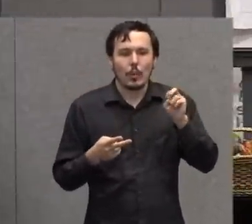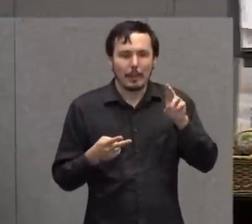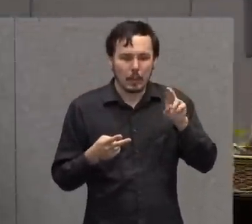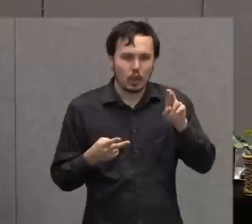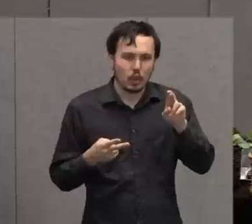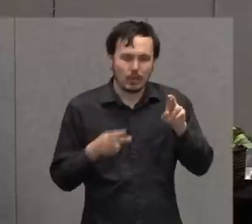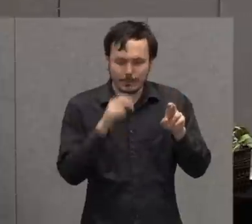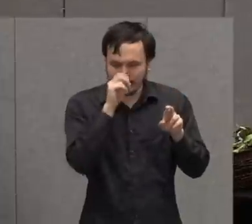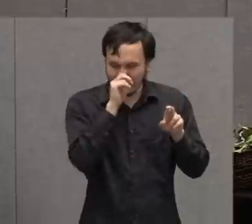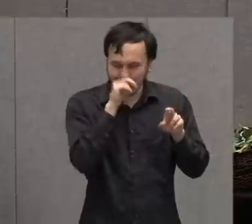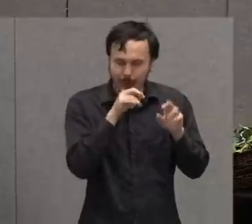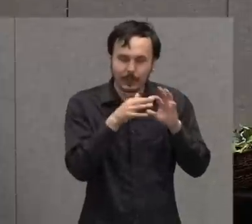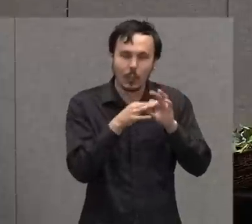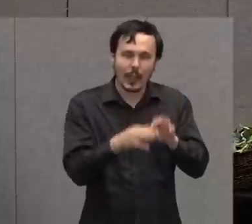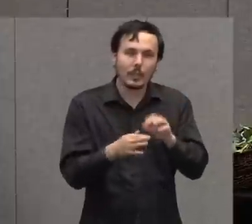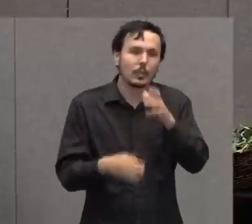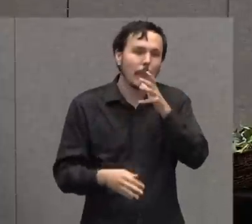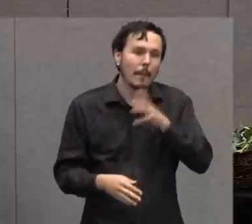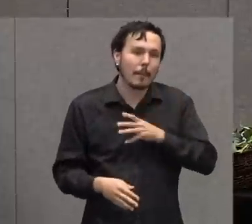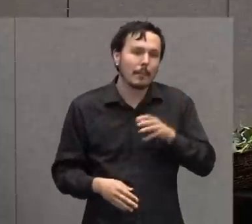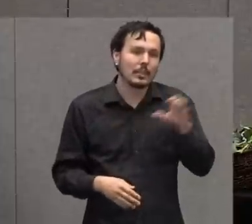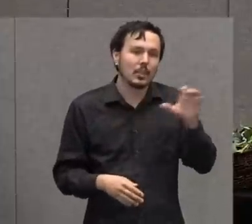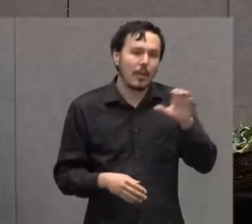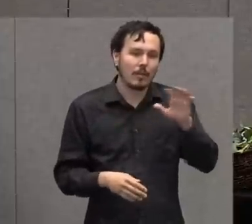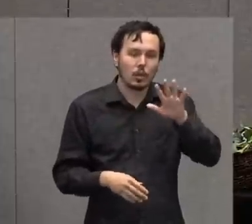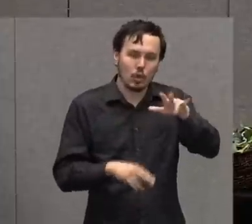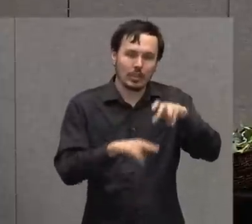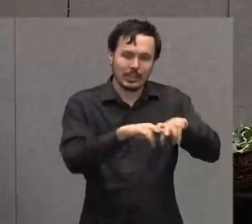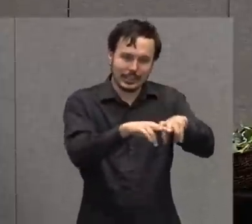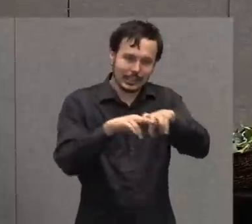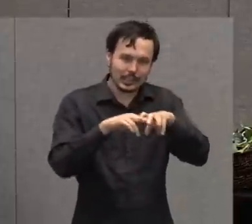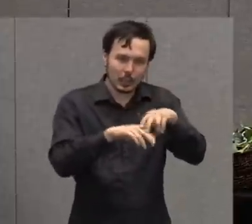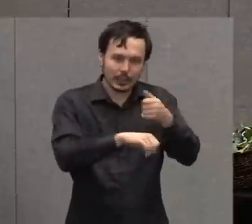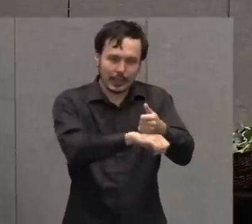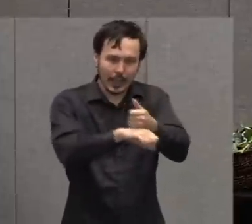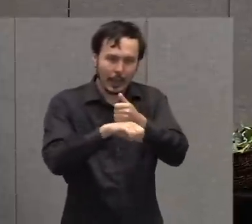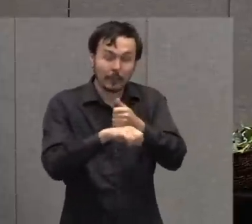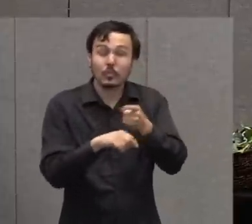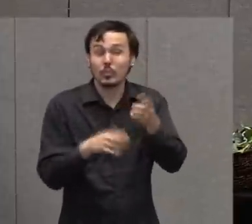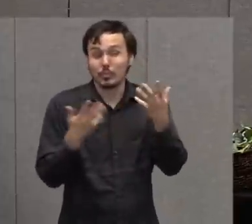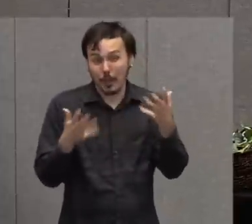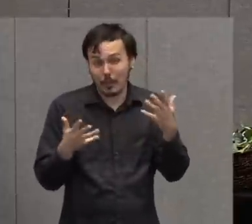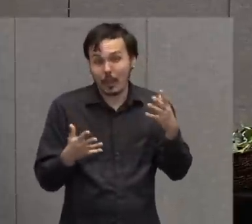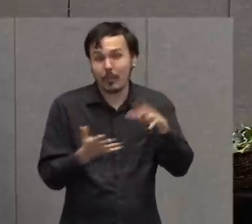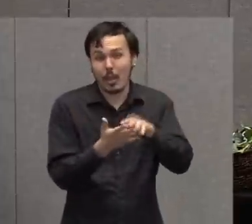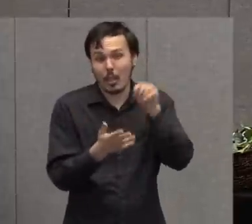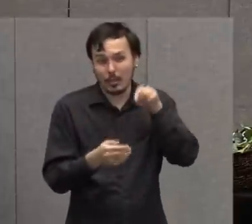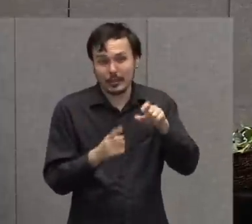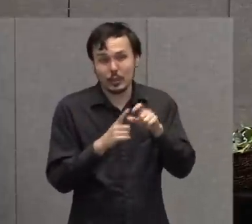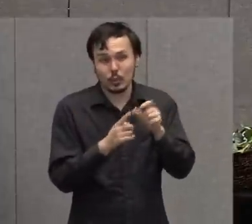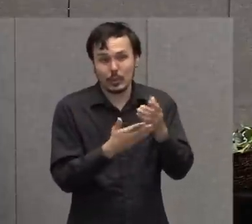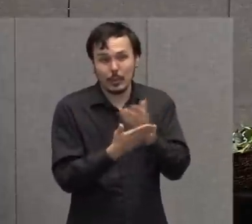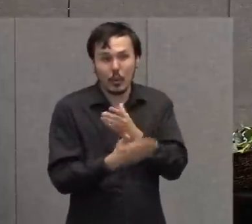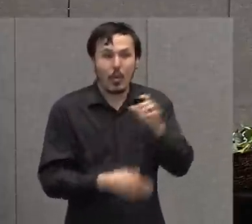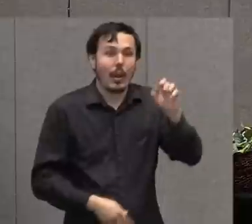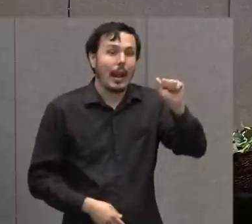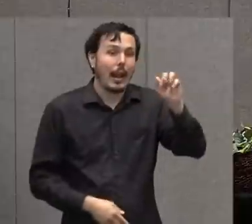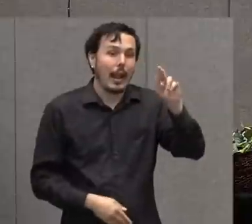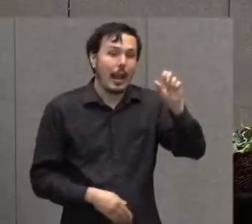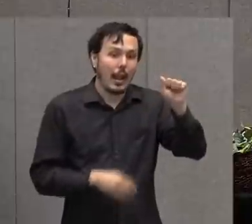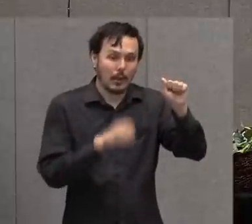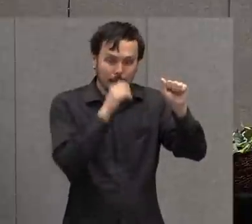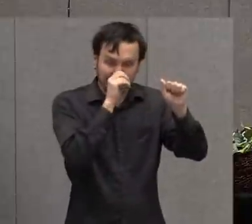Comfort had. So, just a reminder for you, you've probably learned these words already. Area is